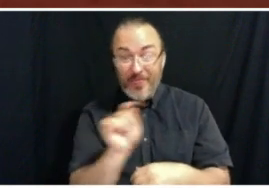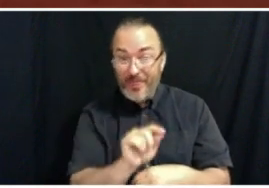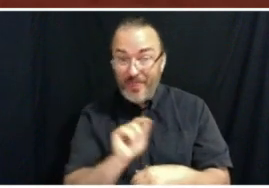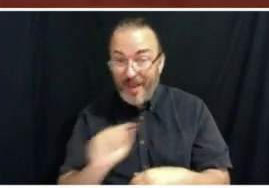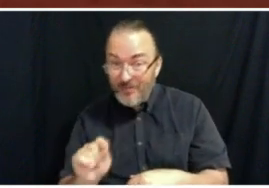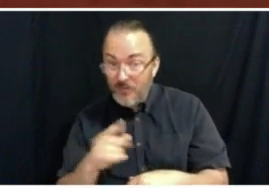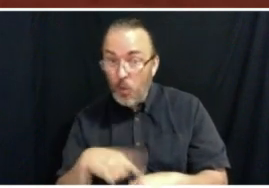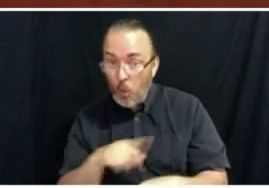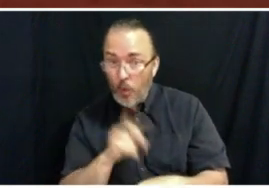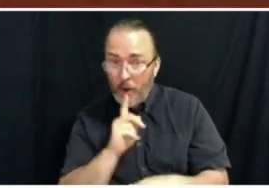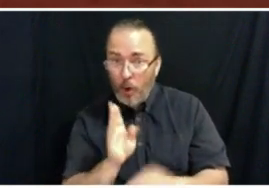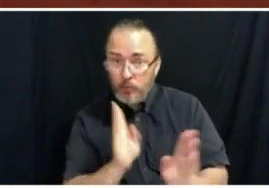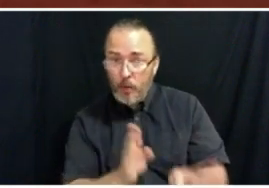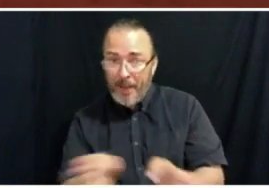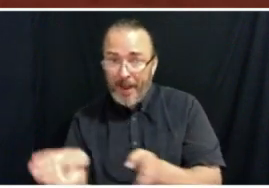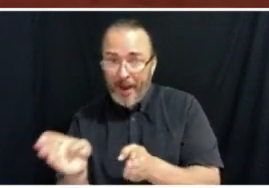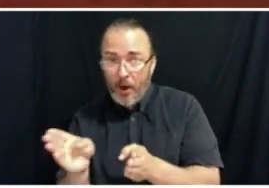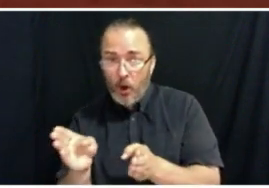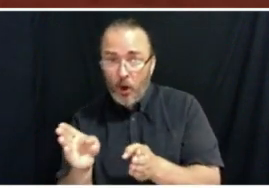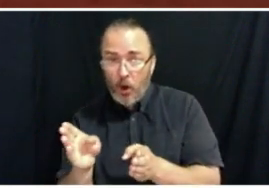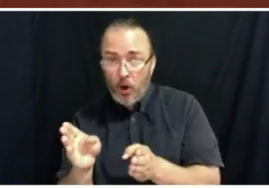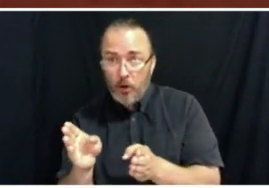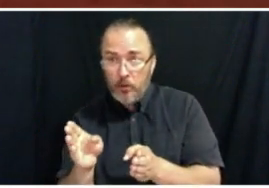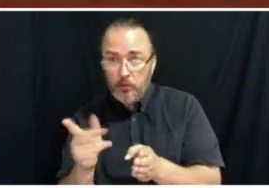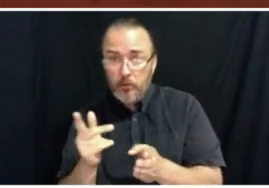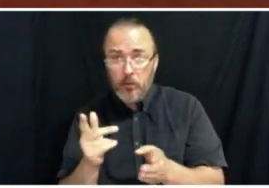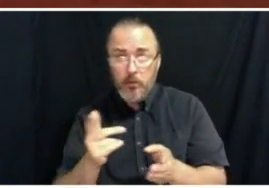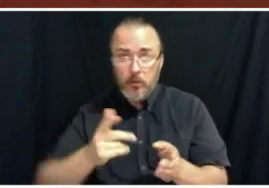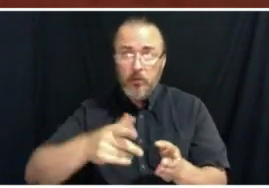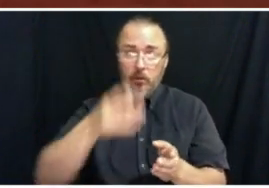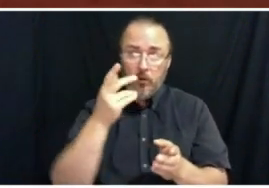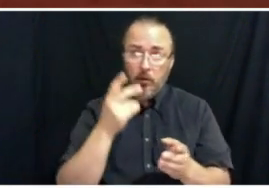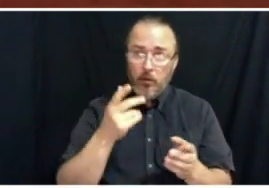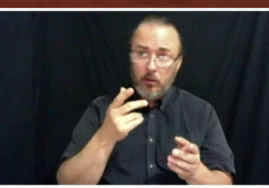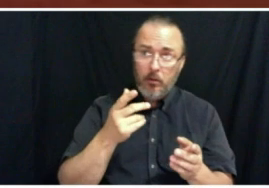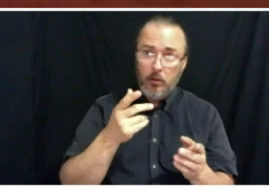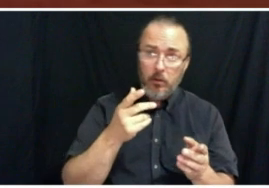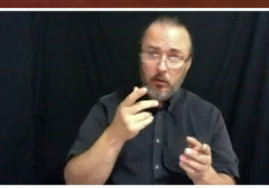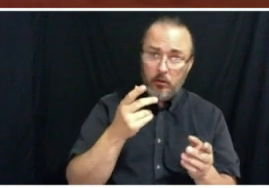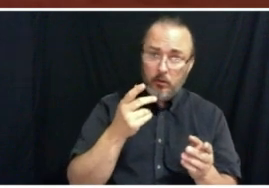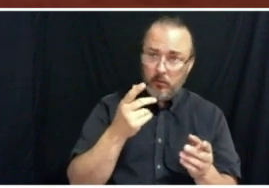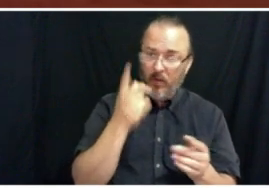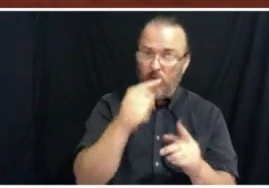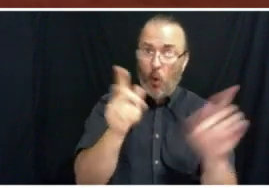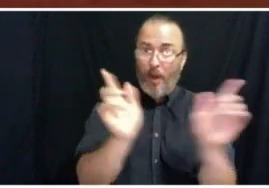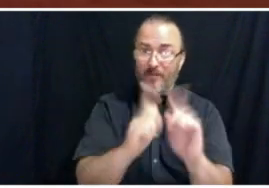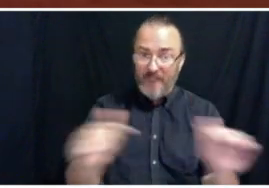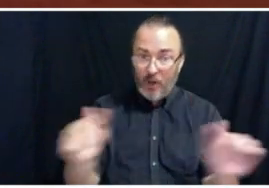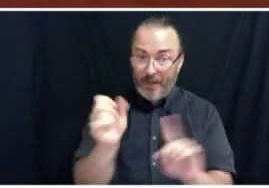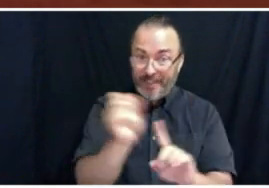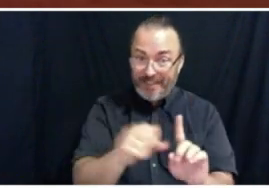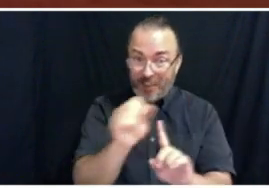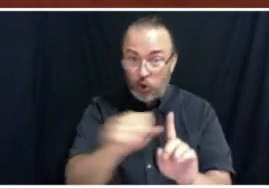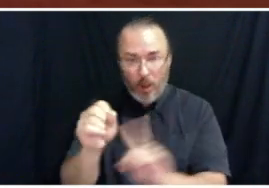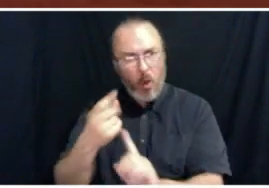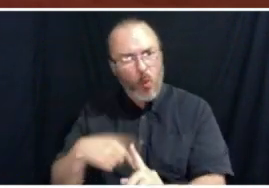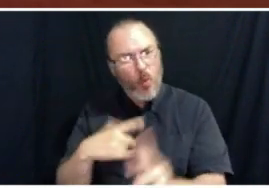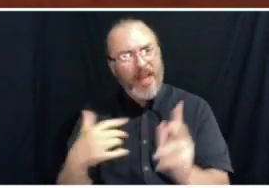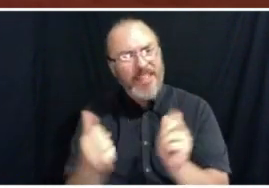function with multiple perspectives in multiple scenarios together with the civil